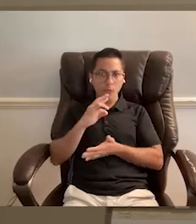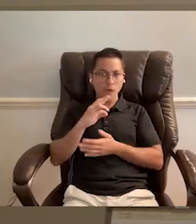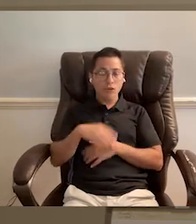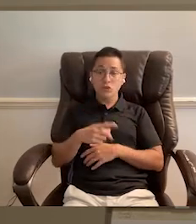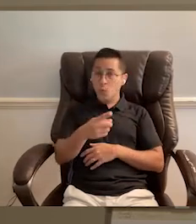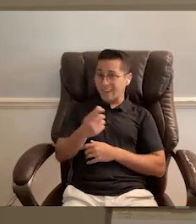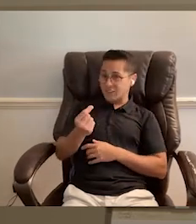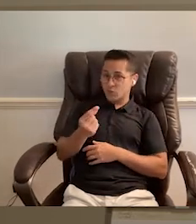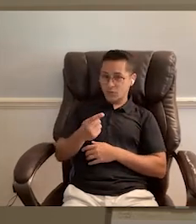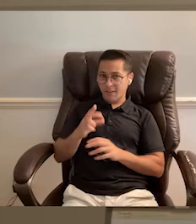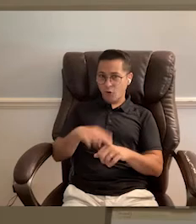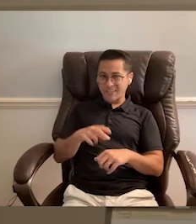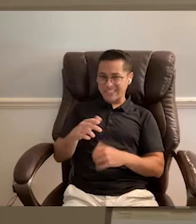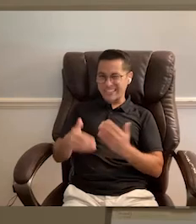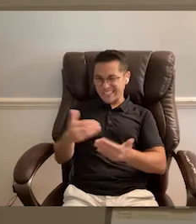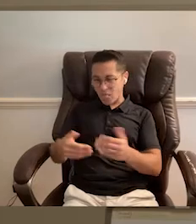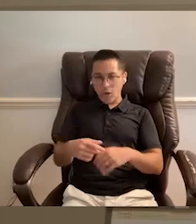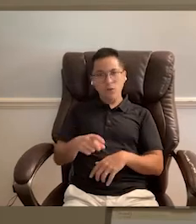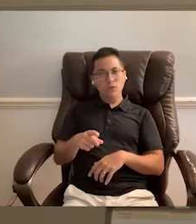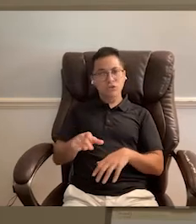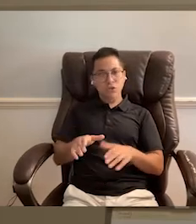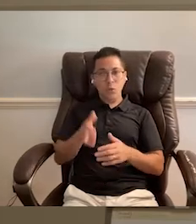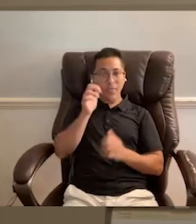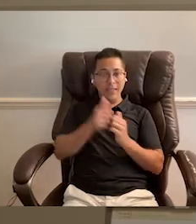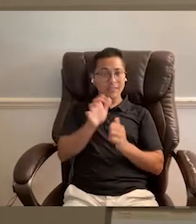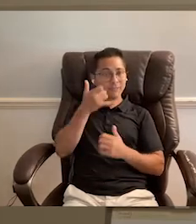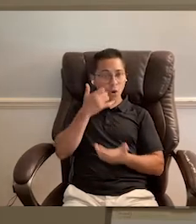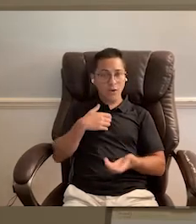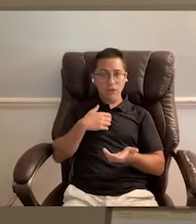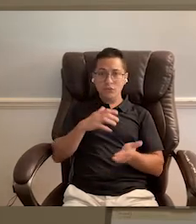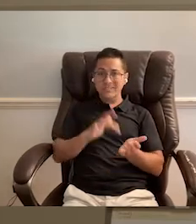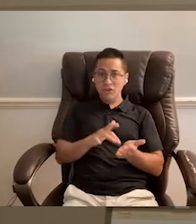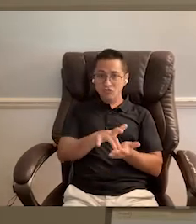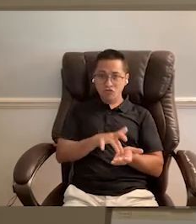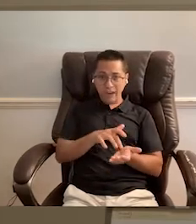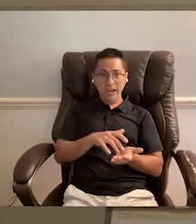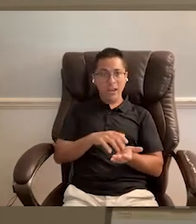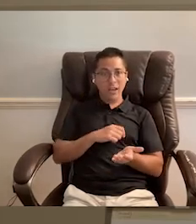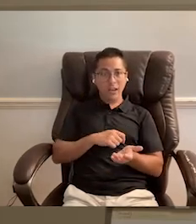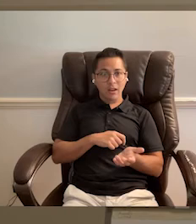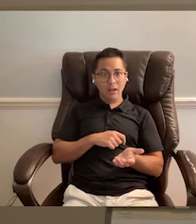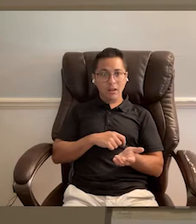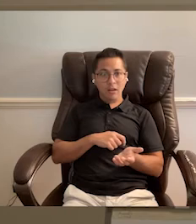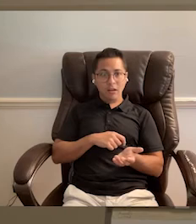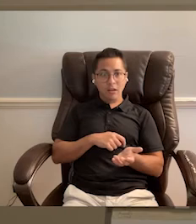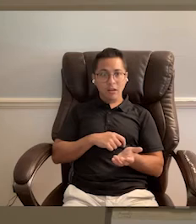he's doing all of this and using his phone. Grasping the salt can, shaking salt onto the plate.